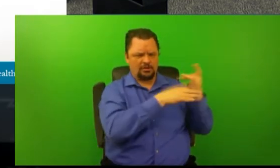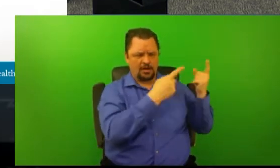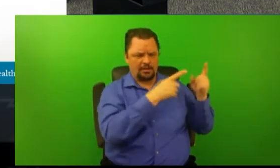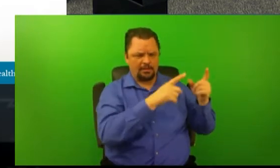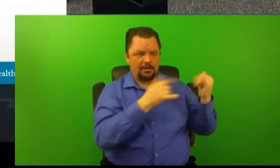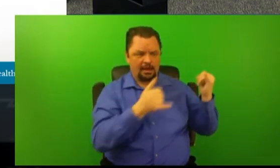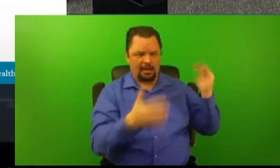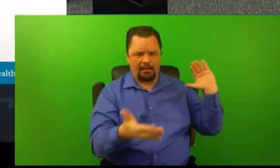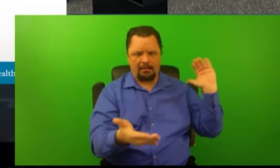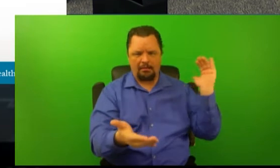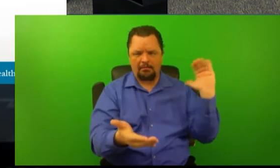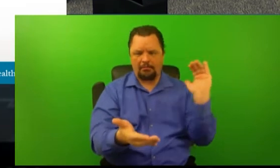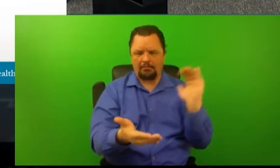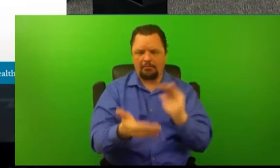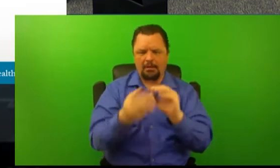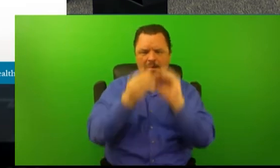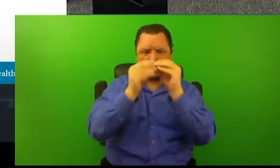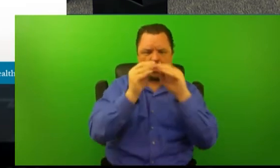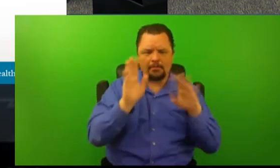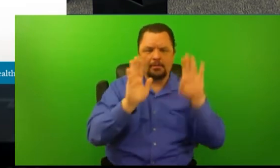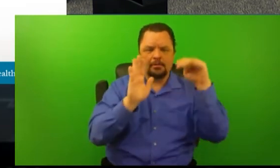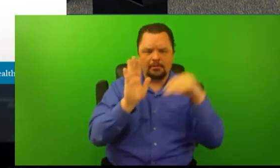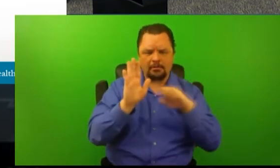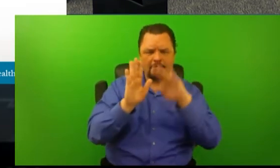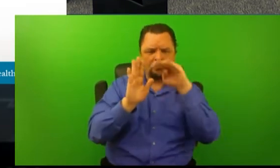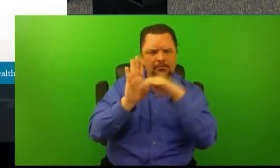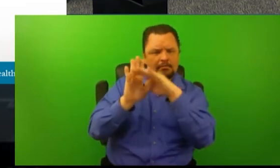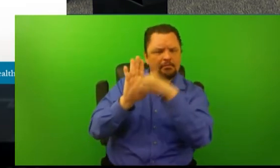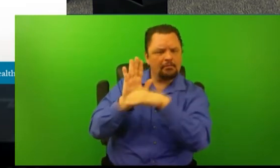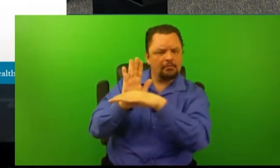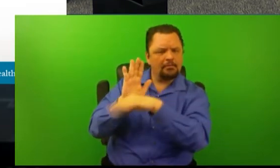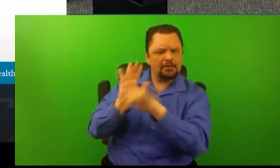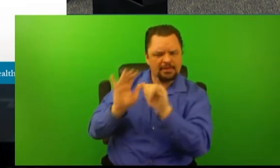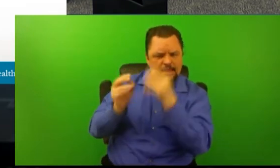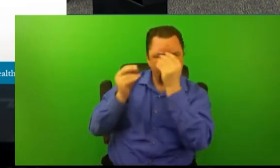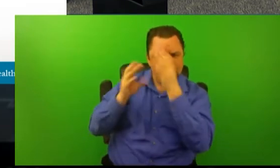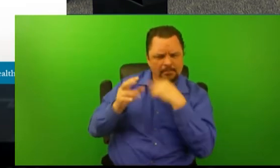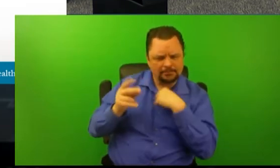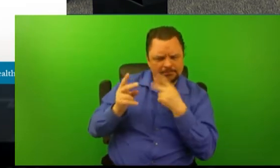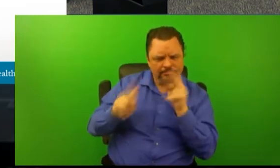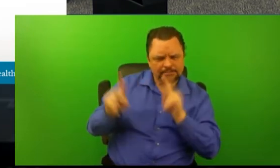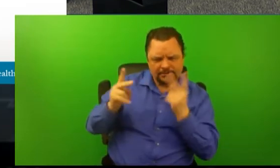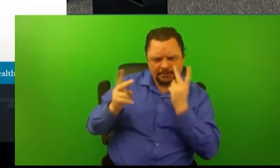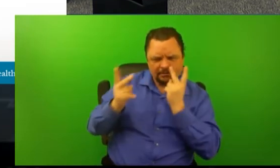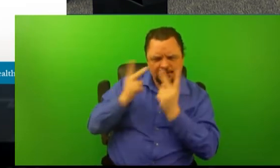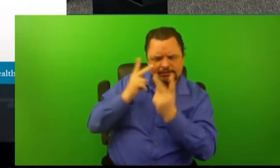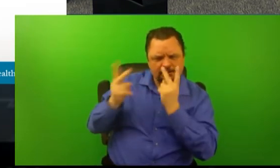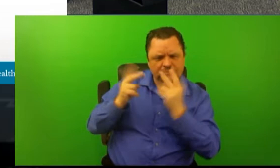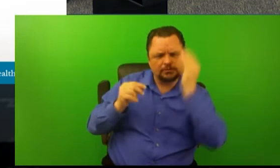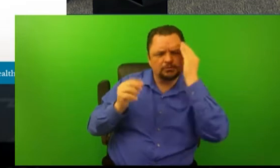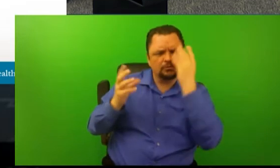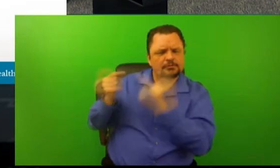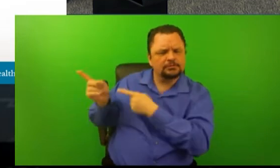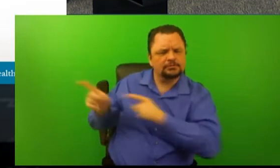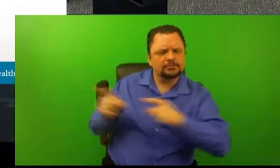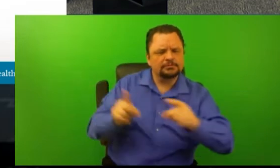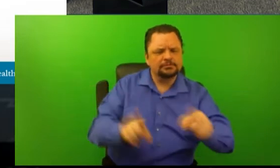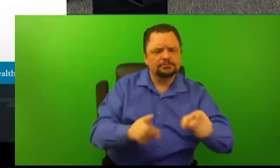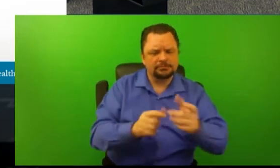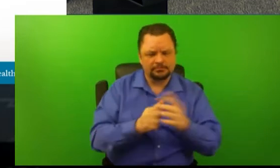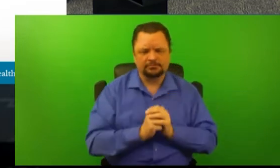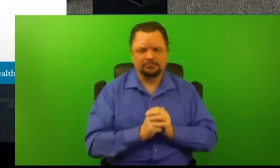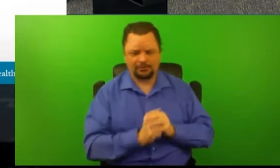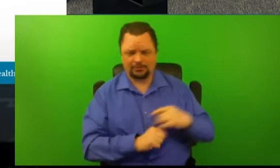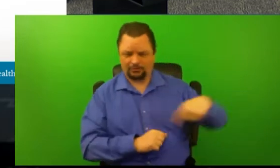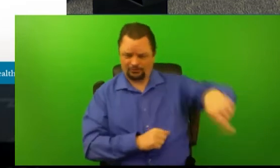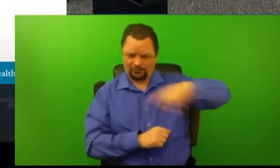some additional value as well. So perhaps a way that we can make it more accessible to the public,